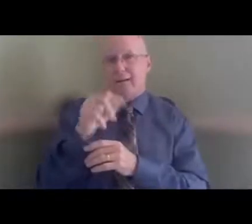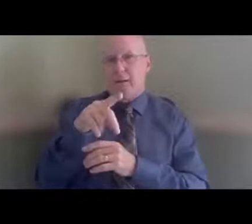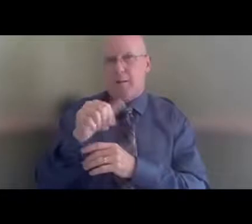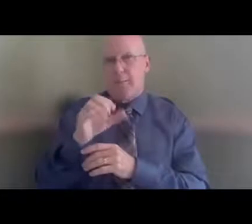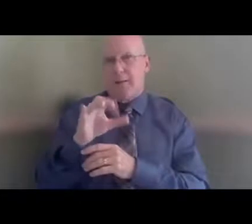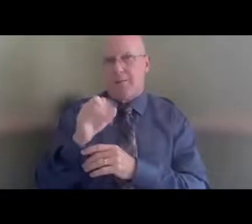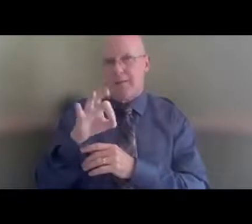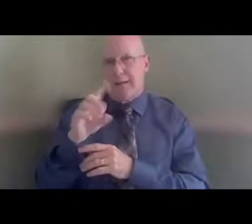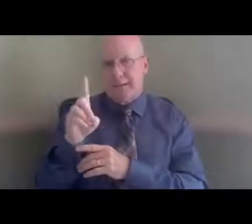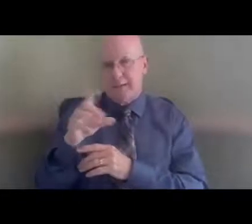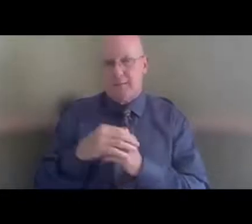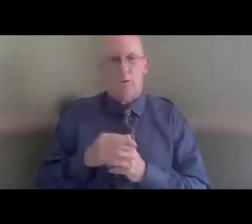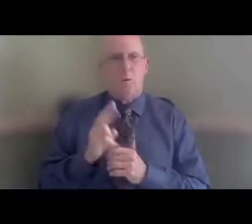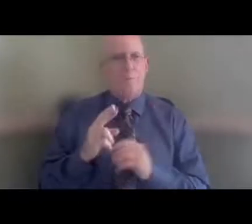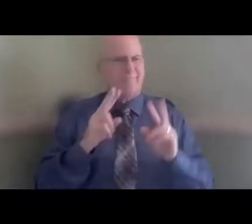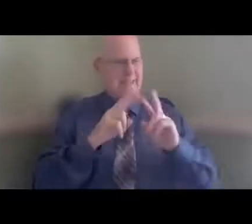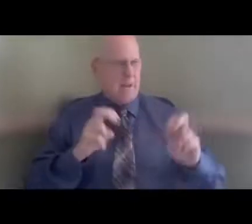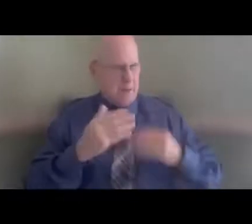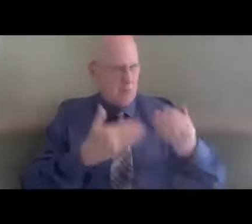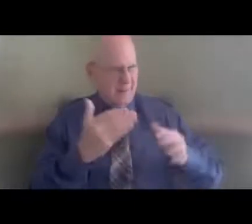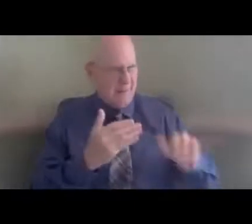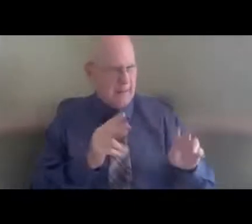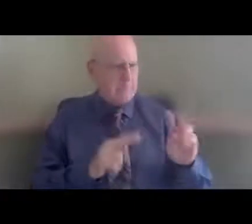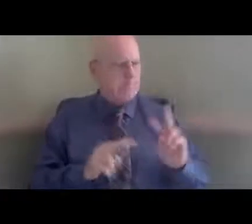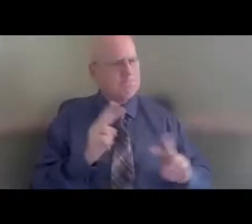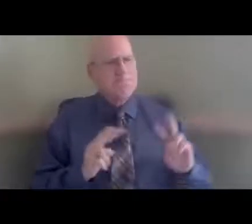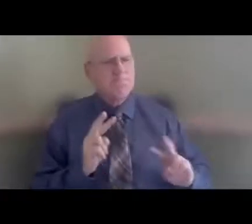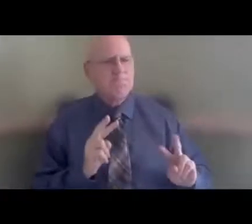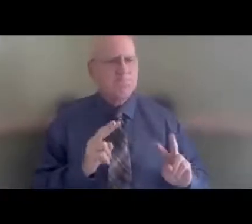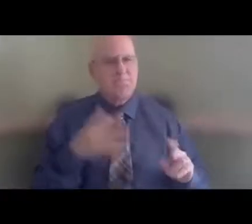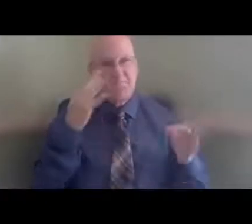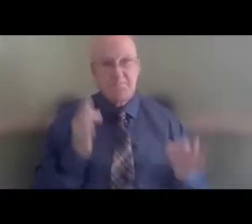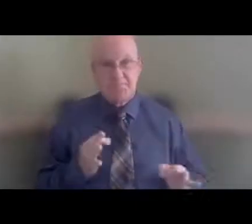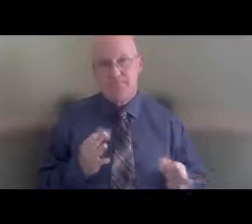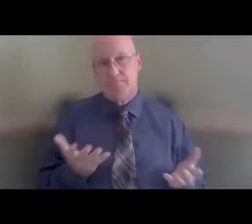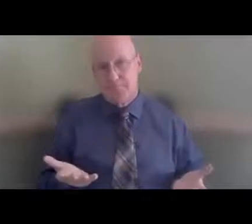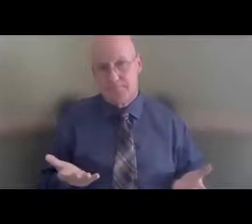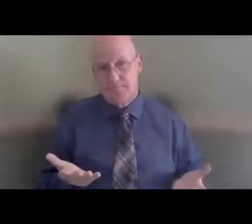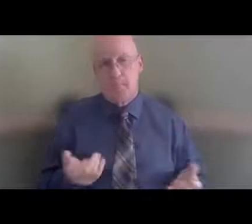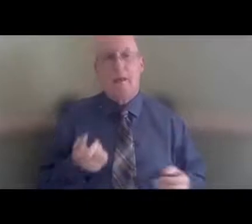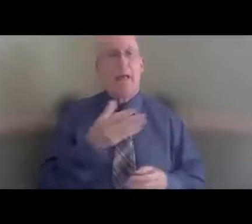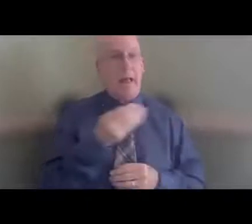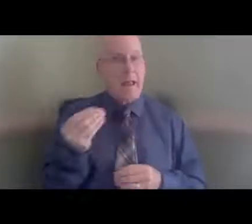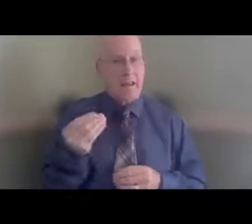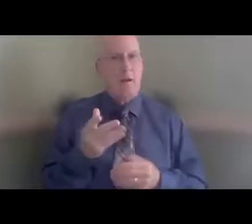that examining committee process, if you will, that is kind of that deciding factor, and the